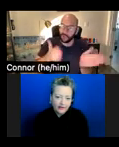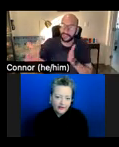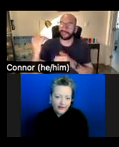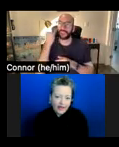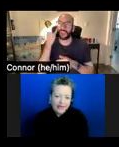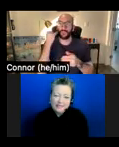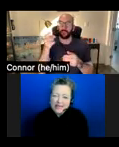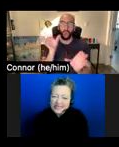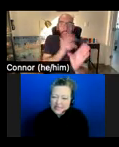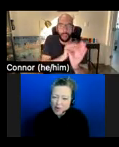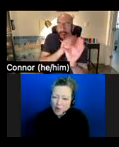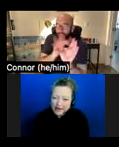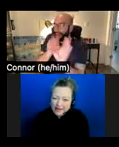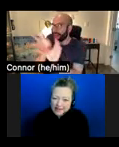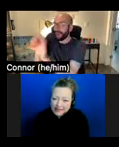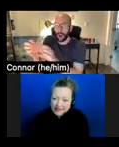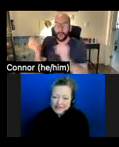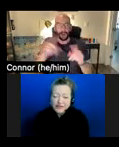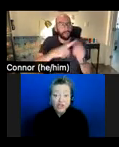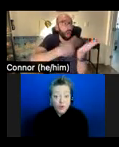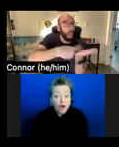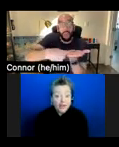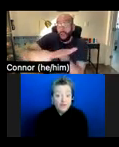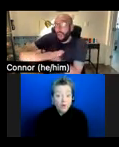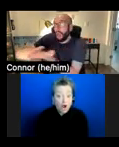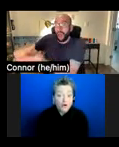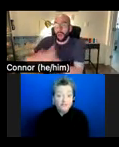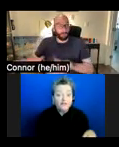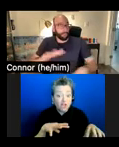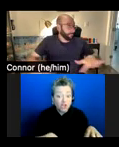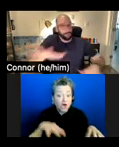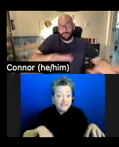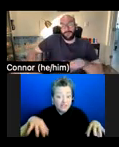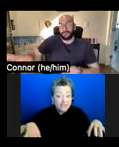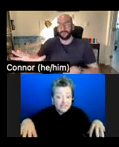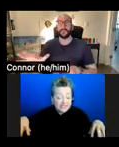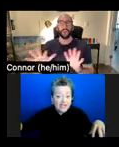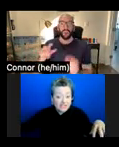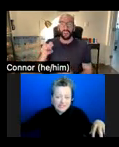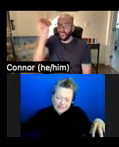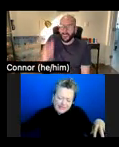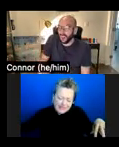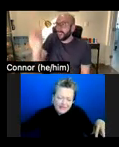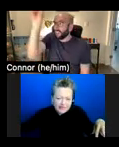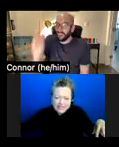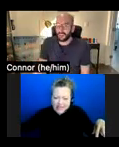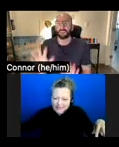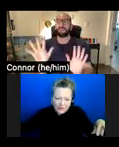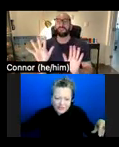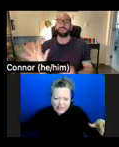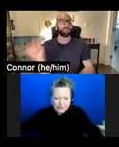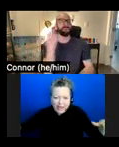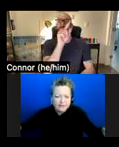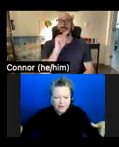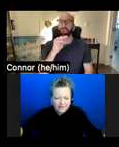networking. It makes things more organized so that if you are involved in lots of discussions, sometimes it's difficult to navigate